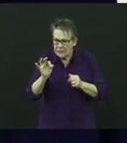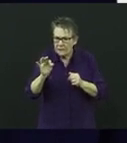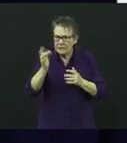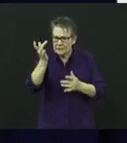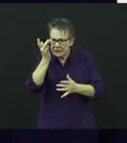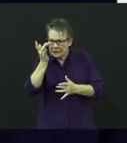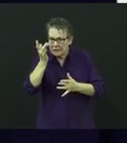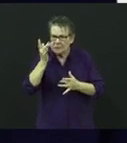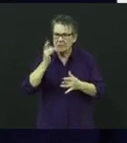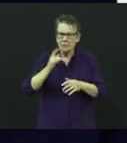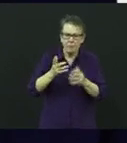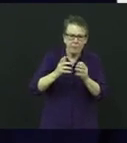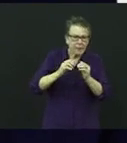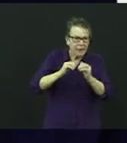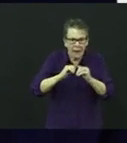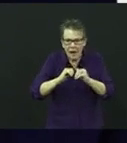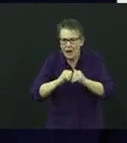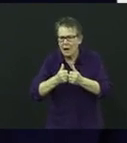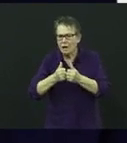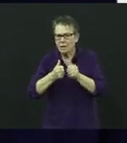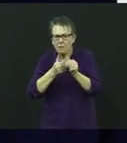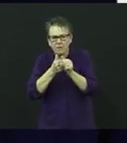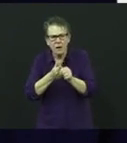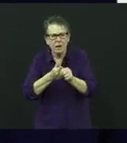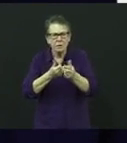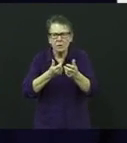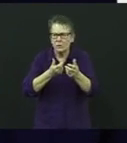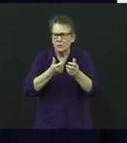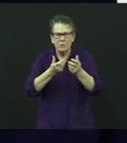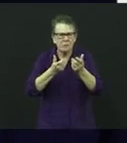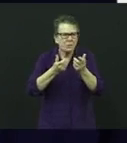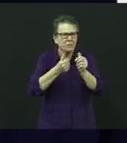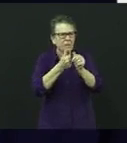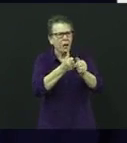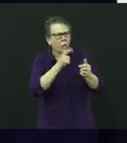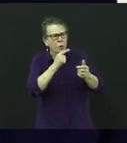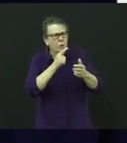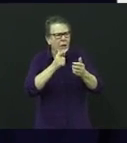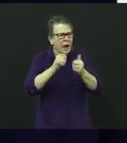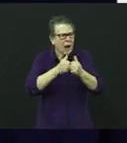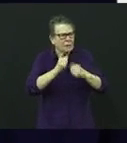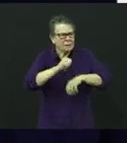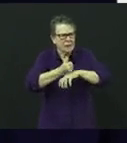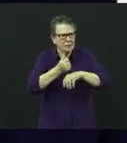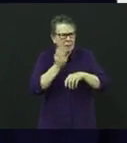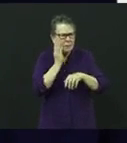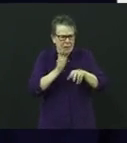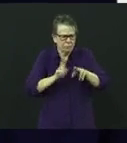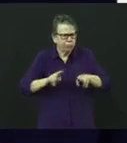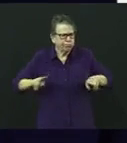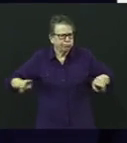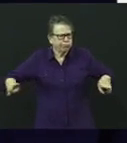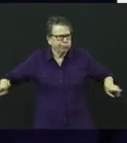sad to report that we've had 17 new deaths for a total of 44 deaths in our